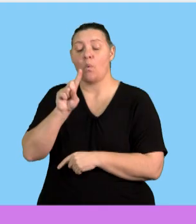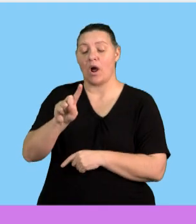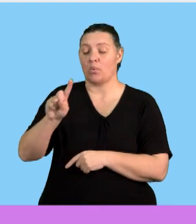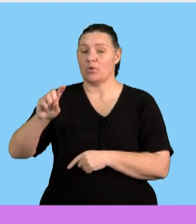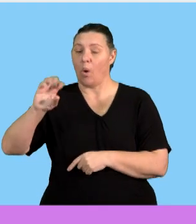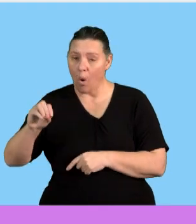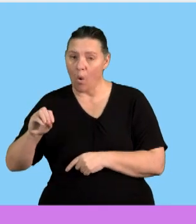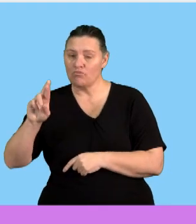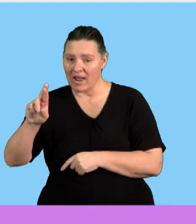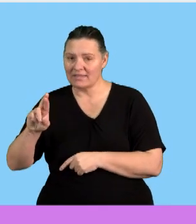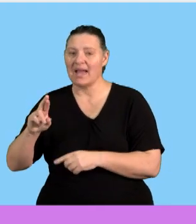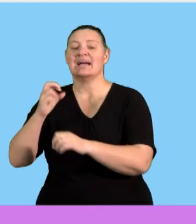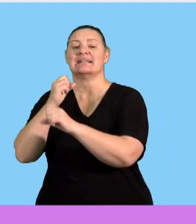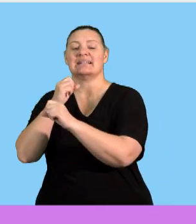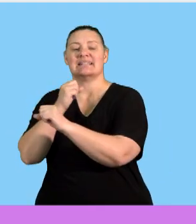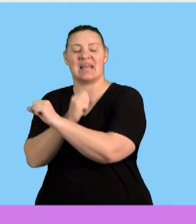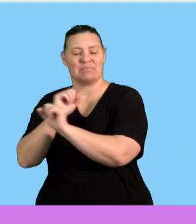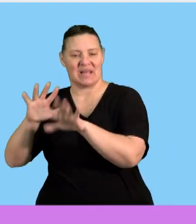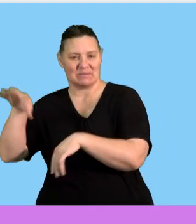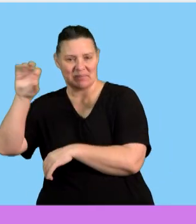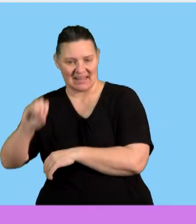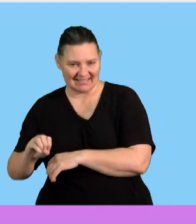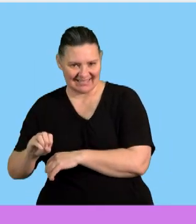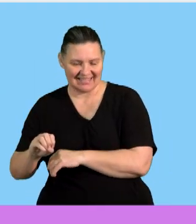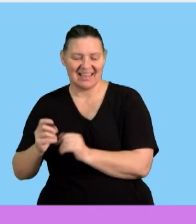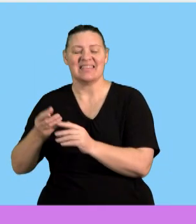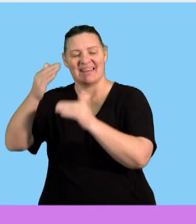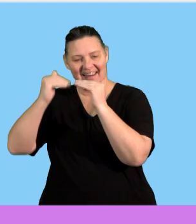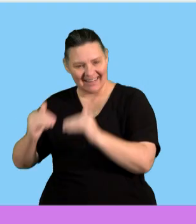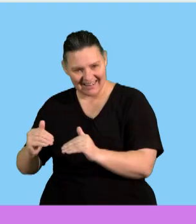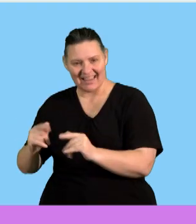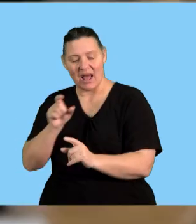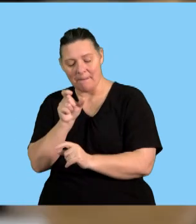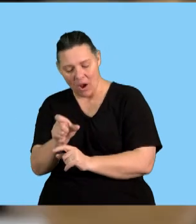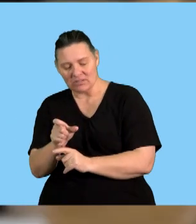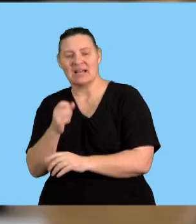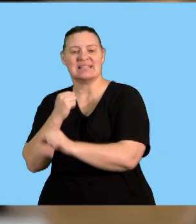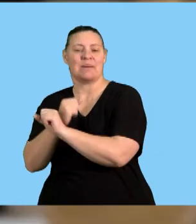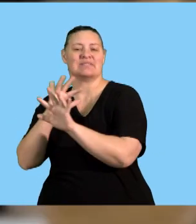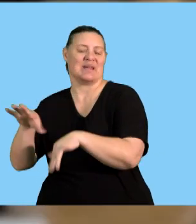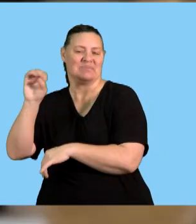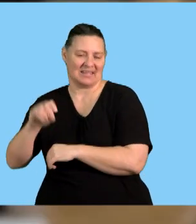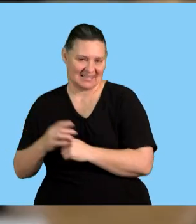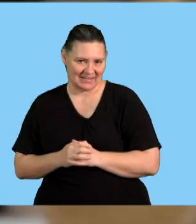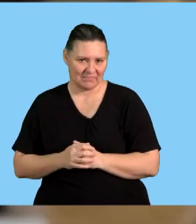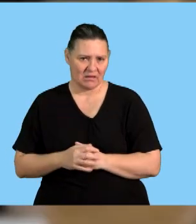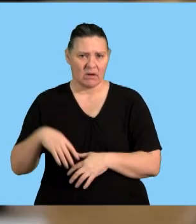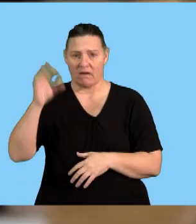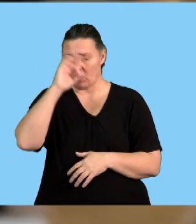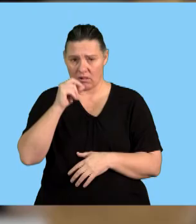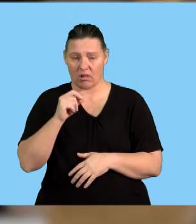on 110 Rand, the amount inclusive of interest. But guys, don't let this fool